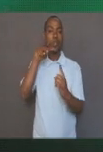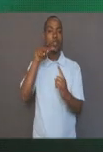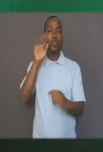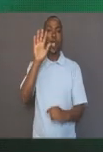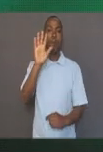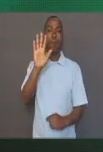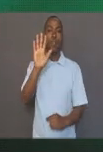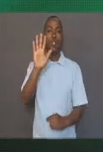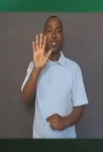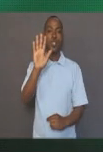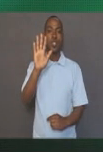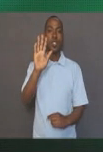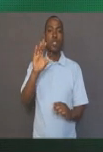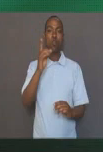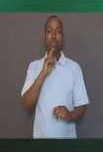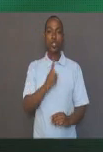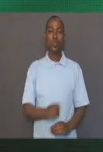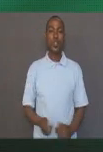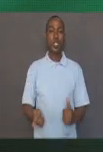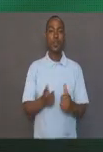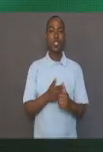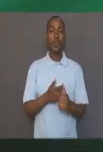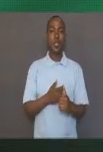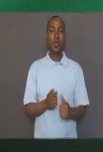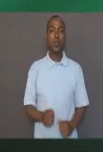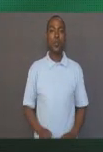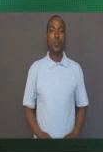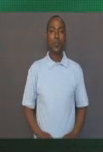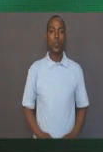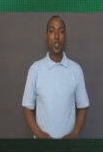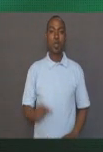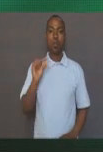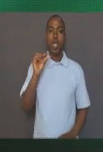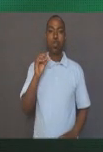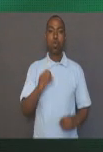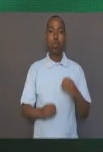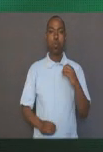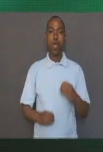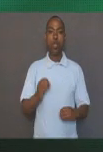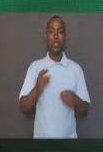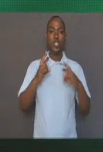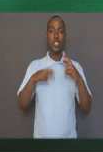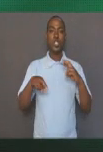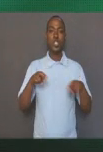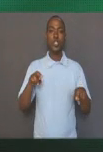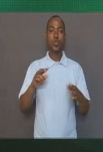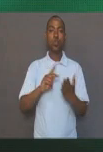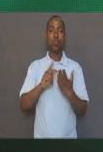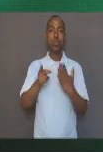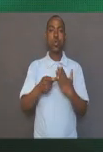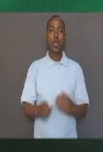of biology. First, they have a microbiology research